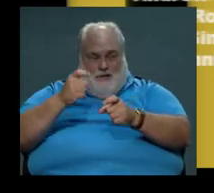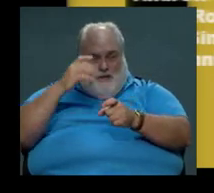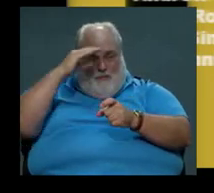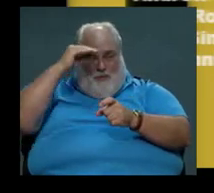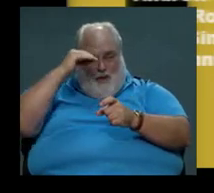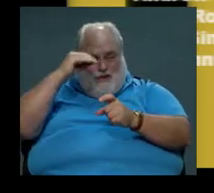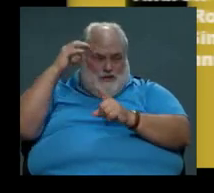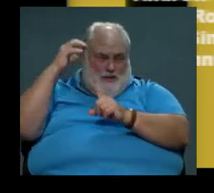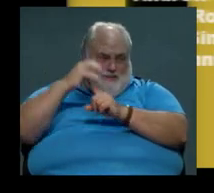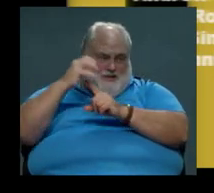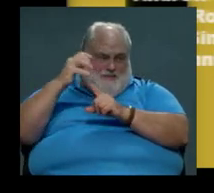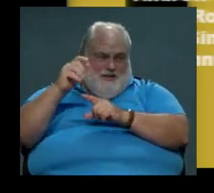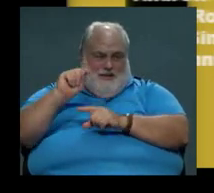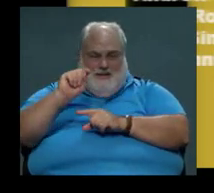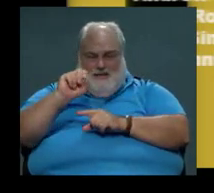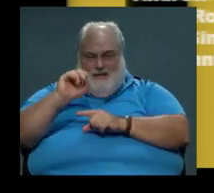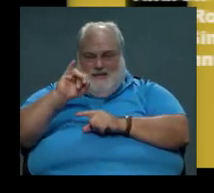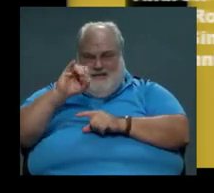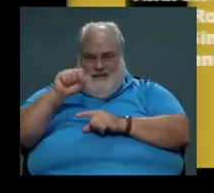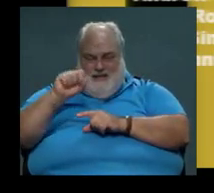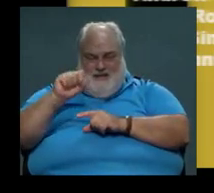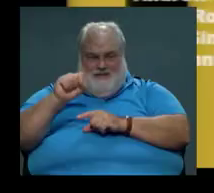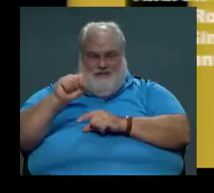team, if they'd come forward.